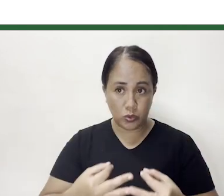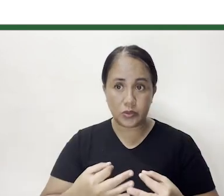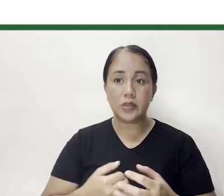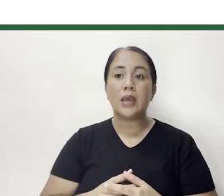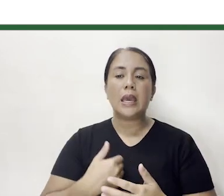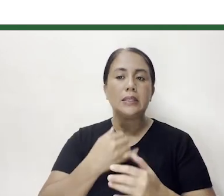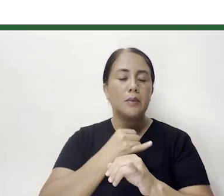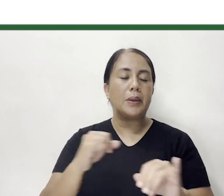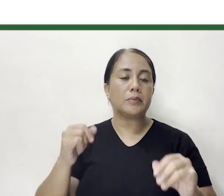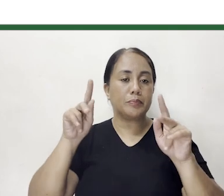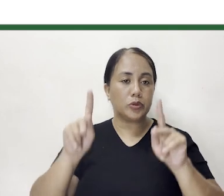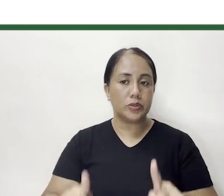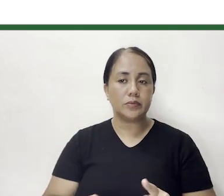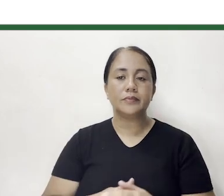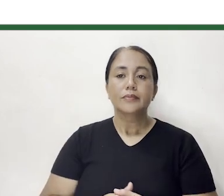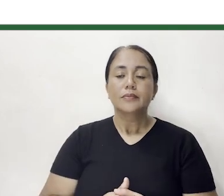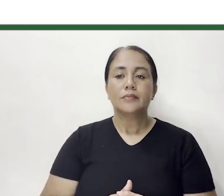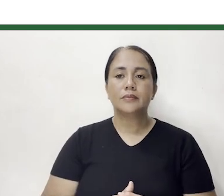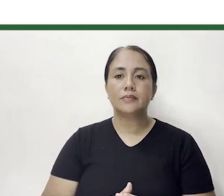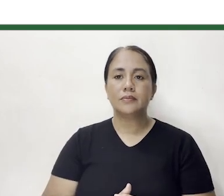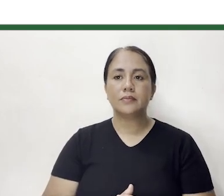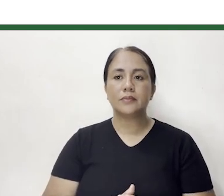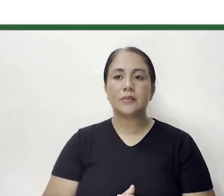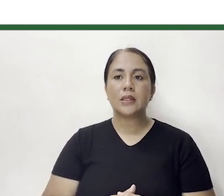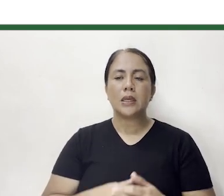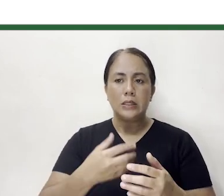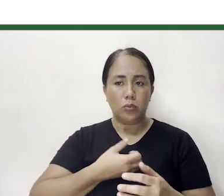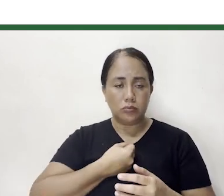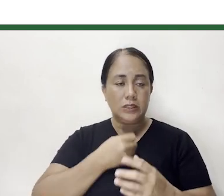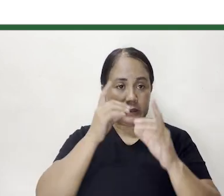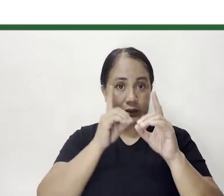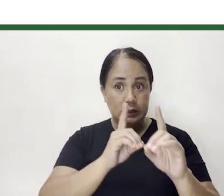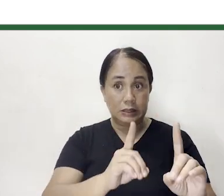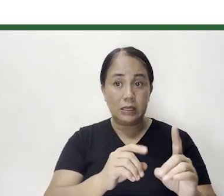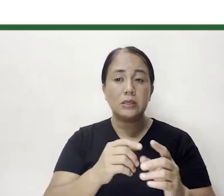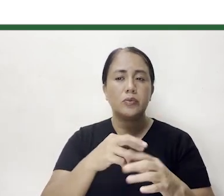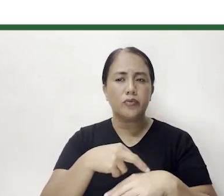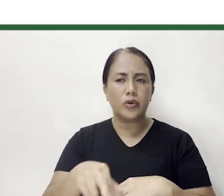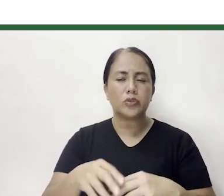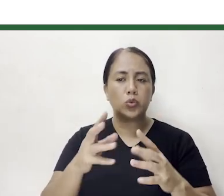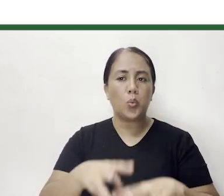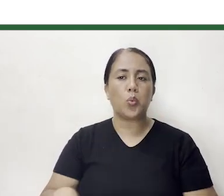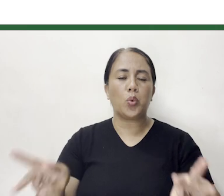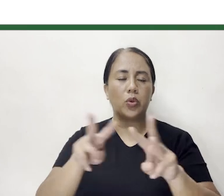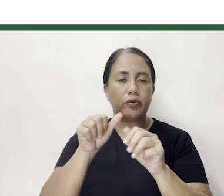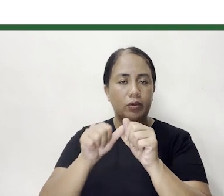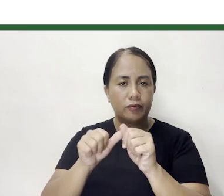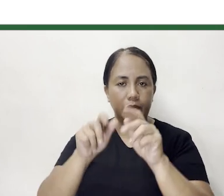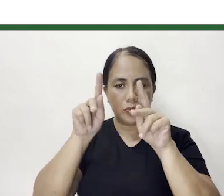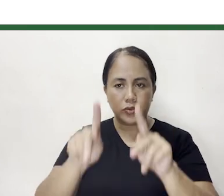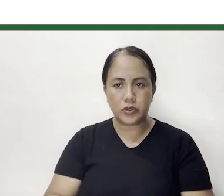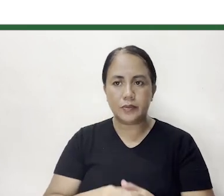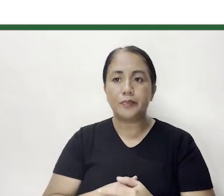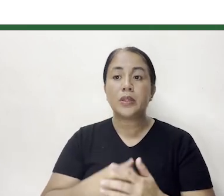own choices and independence of persons. Inherent dignity refers to the worth of